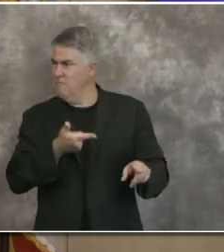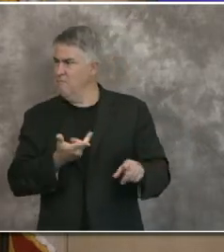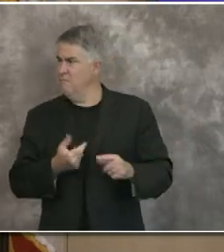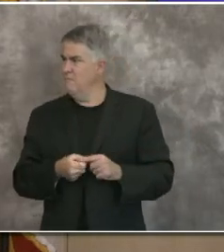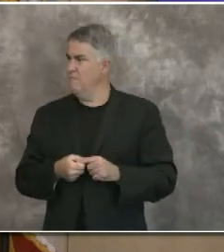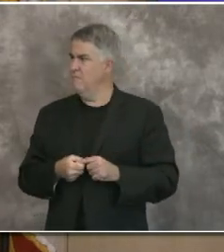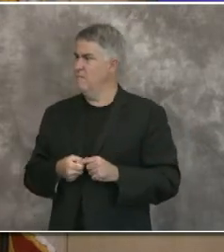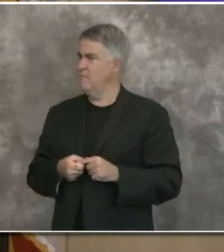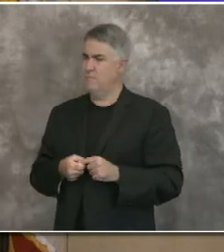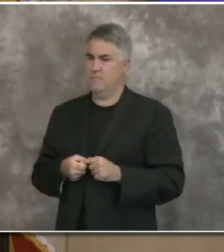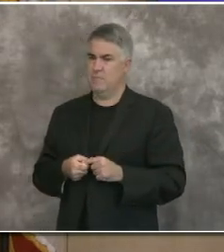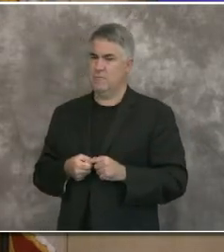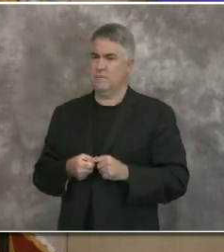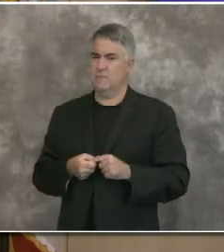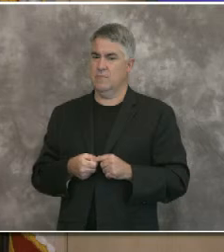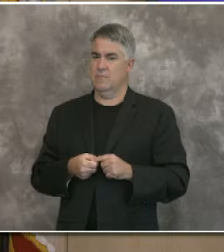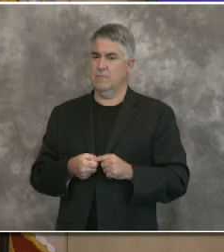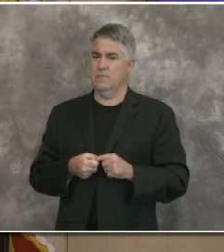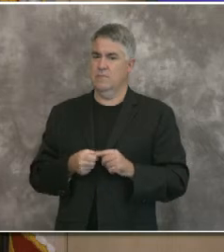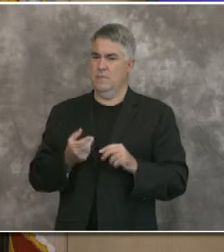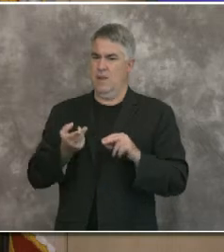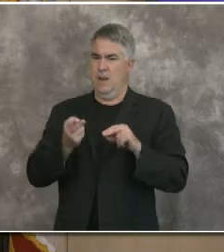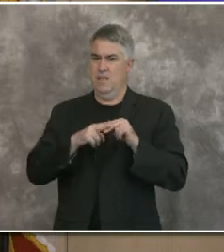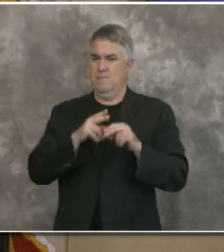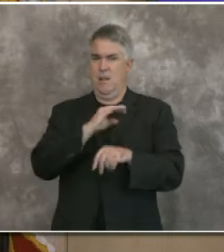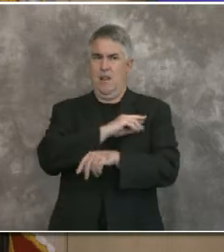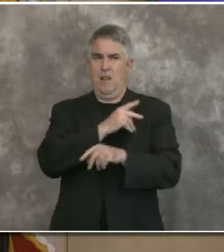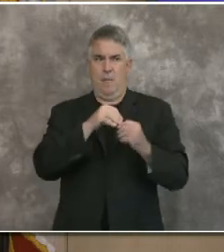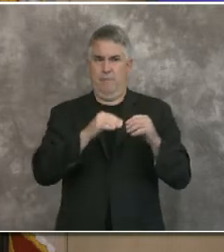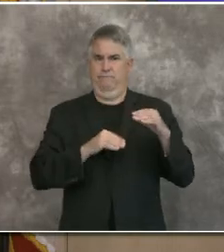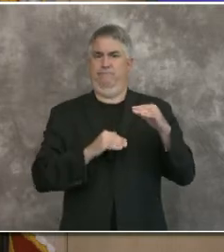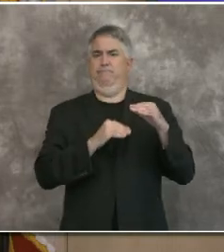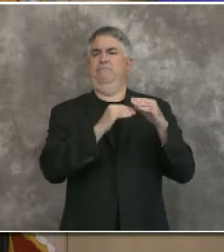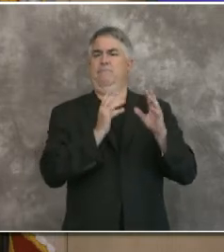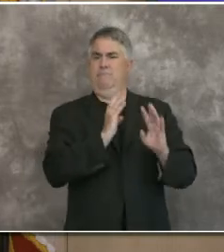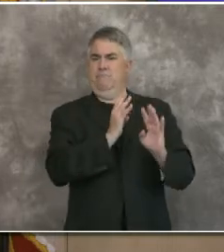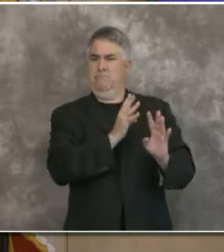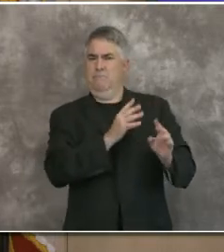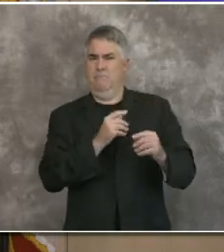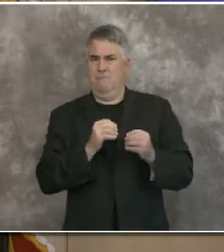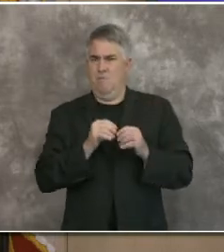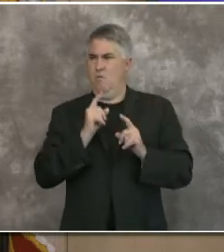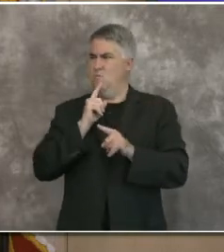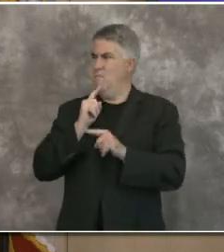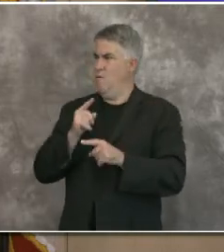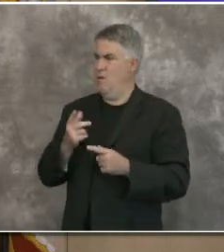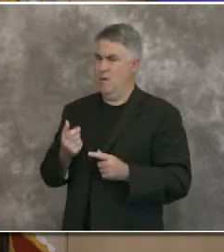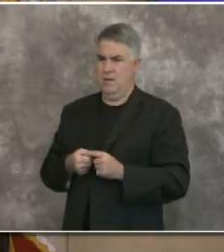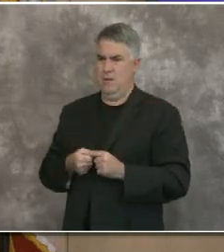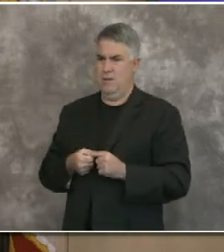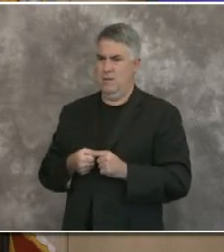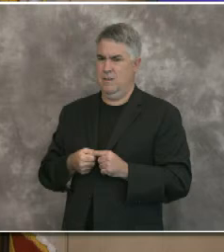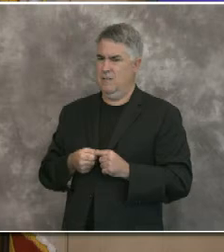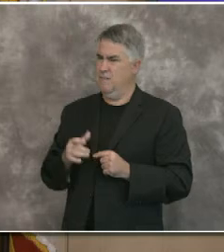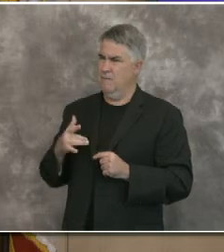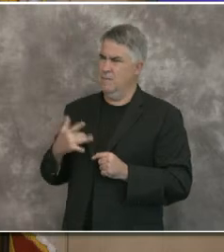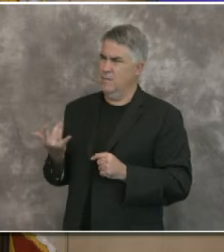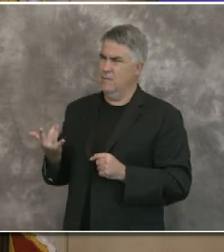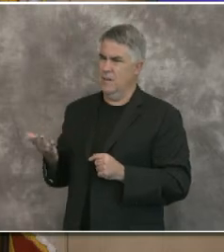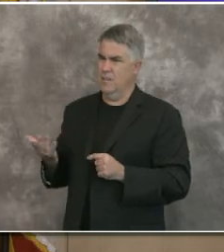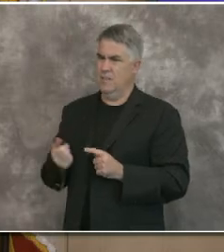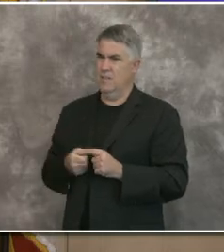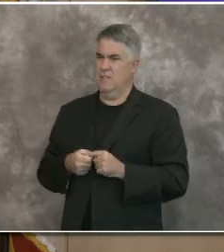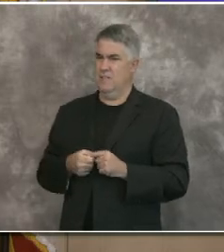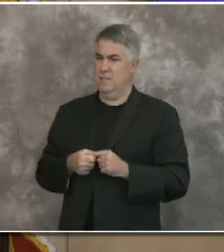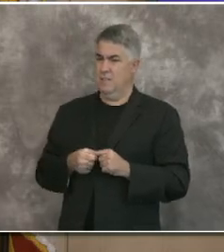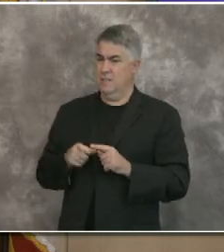an increase that our hospitals seem to be reporting. It seems like with the batching that's going on with the test results coming